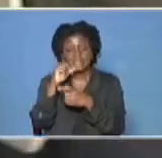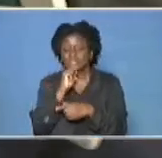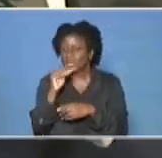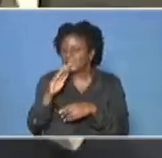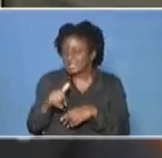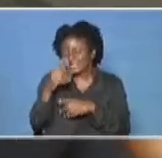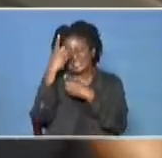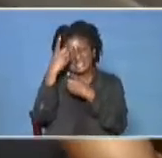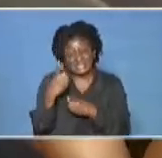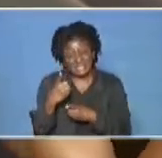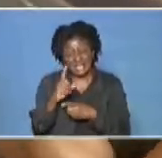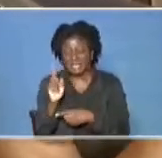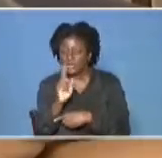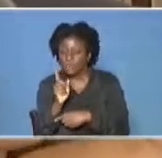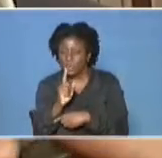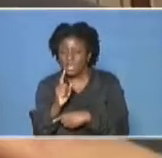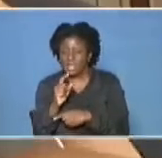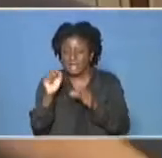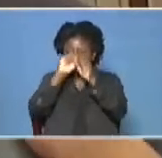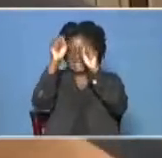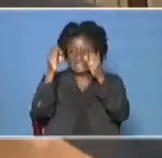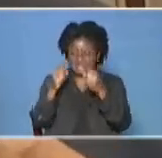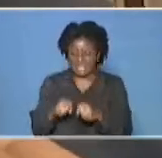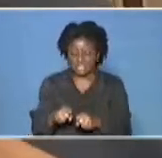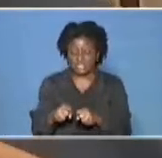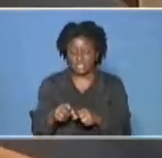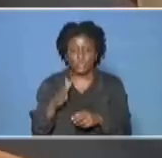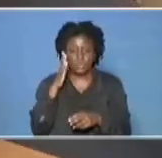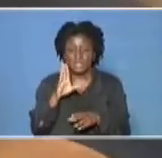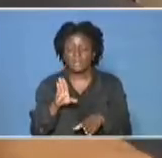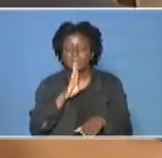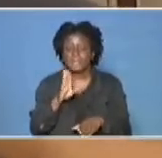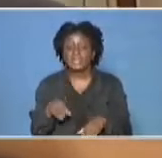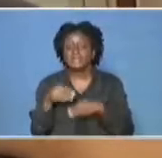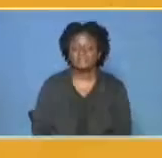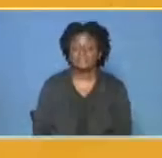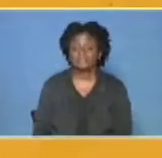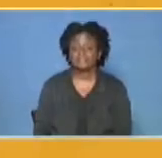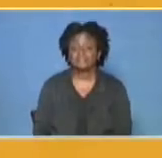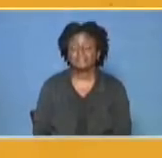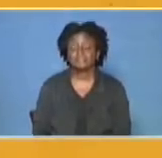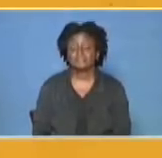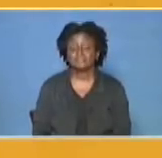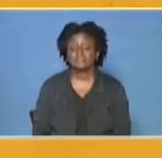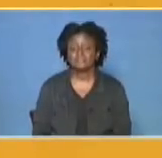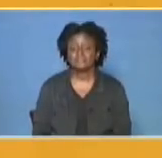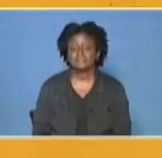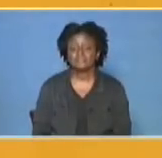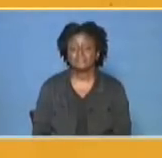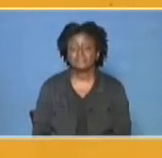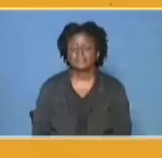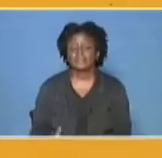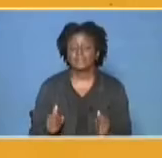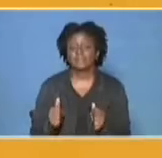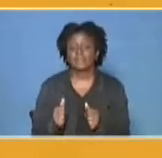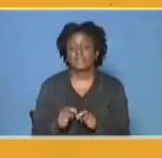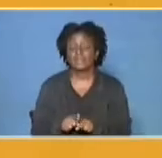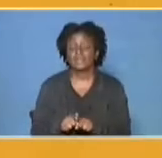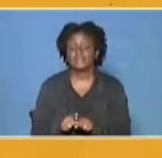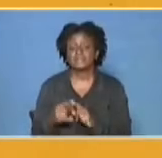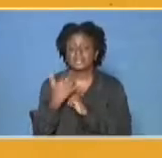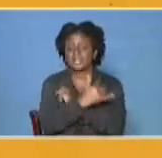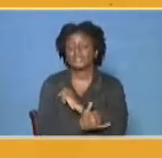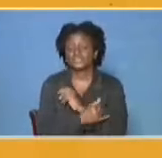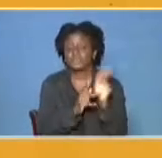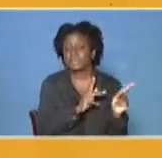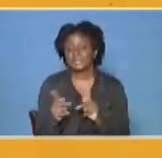made where the statue will be placed. Well, as the country gears up to celebrate 50 years